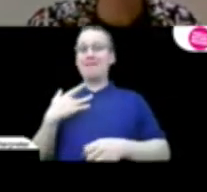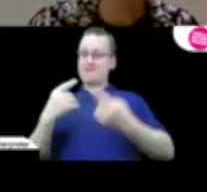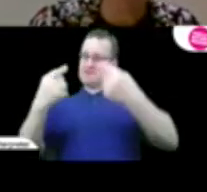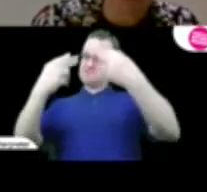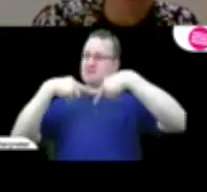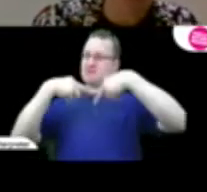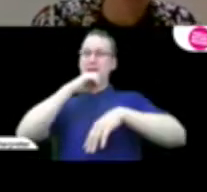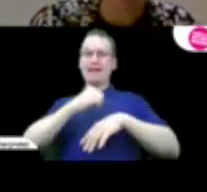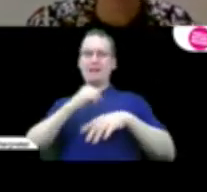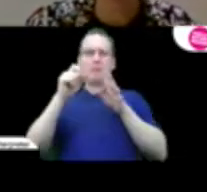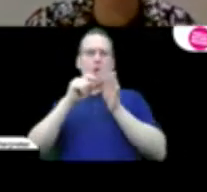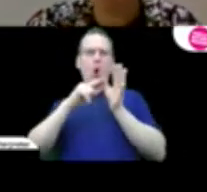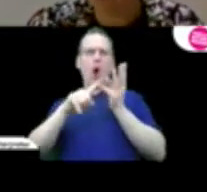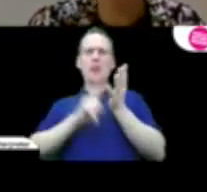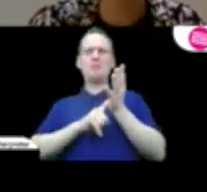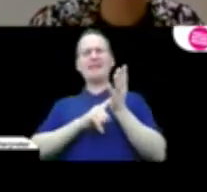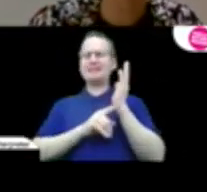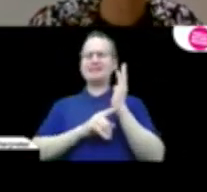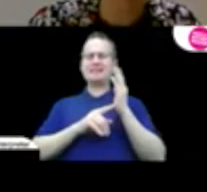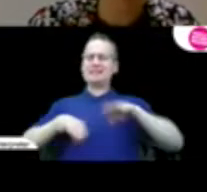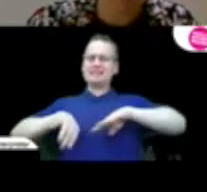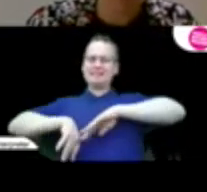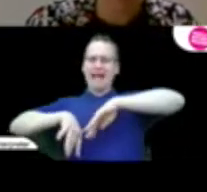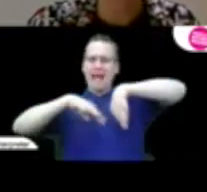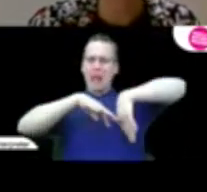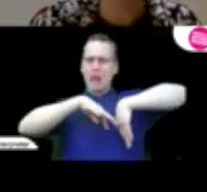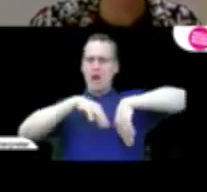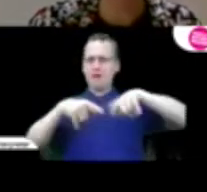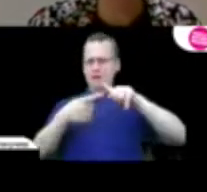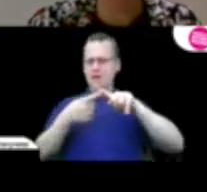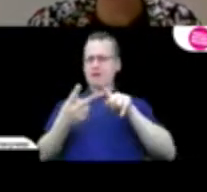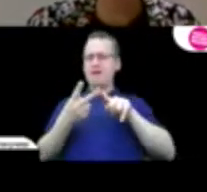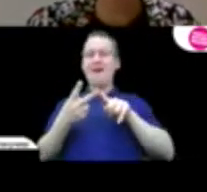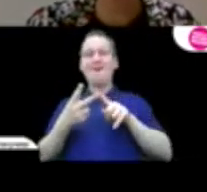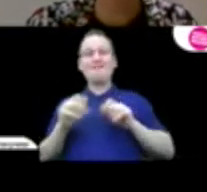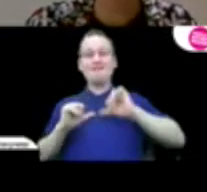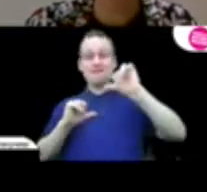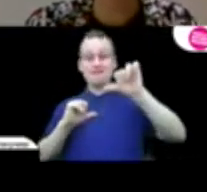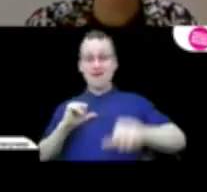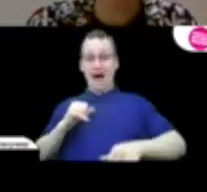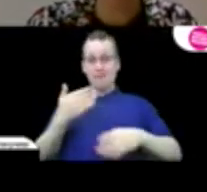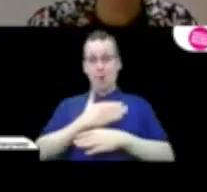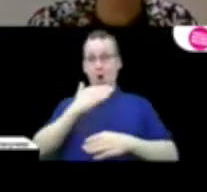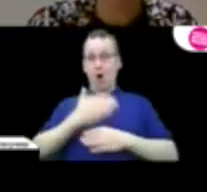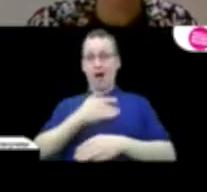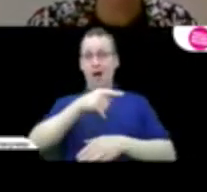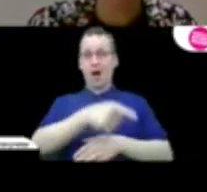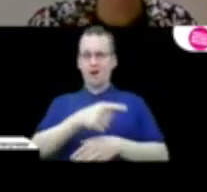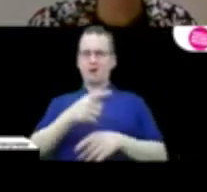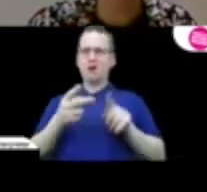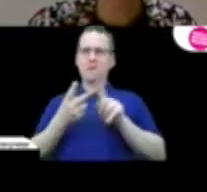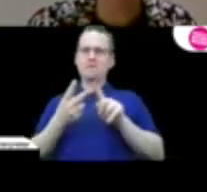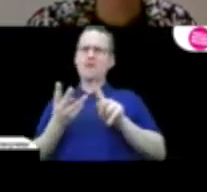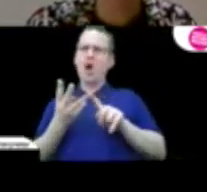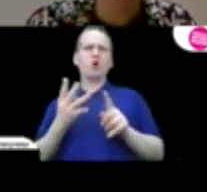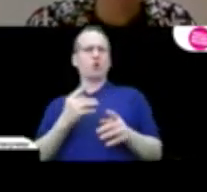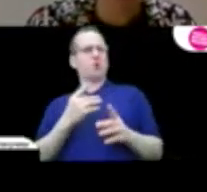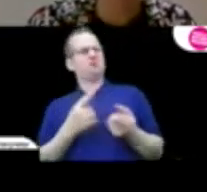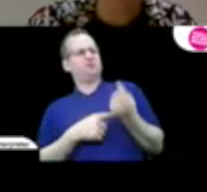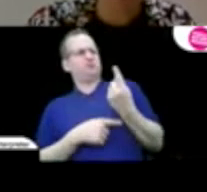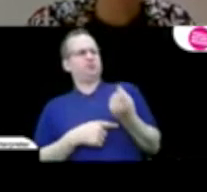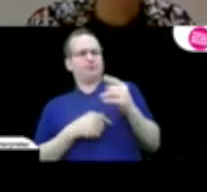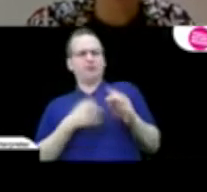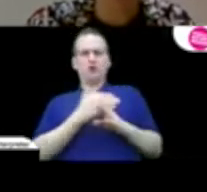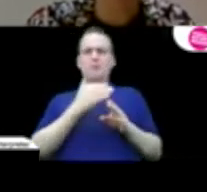Paul had worked as a sailor, a farm labourer, and also as an odd job man for an undertaker.